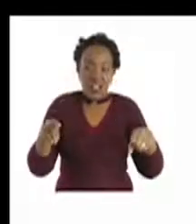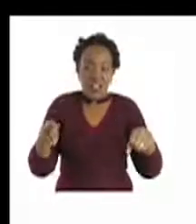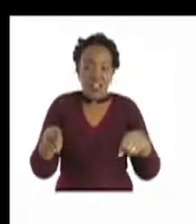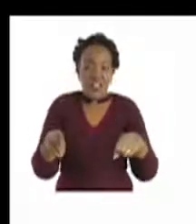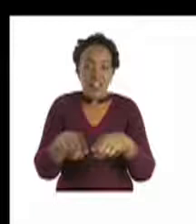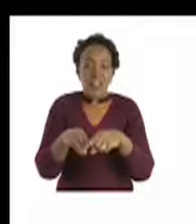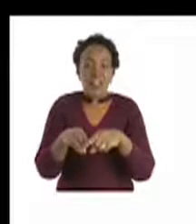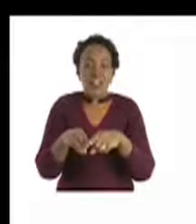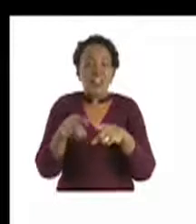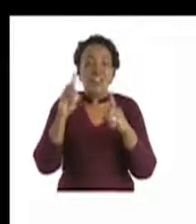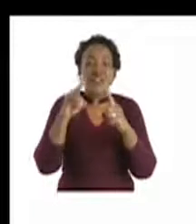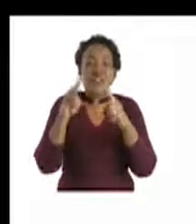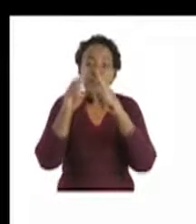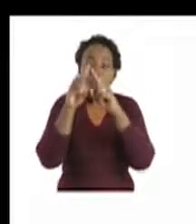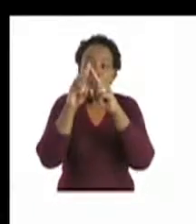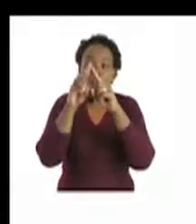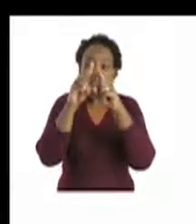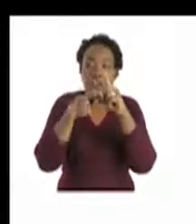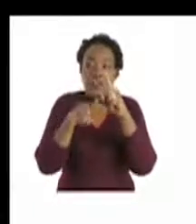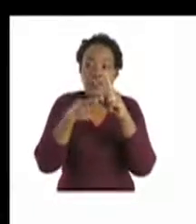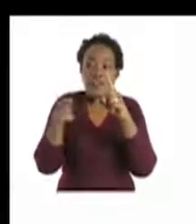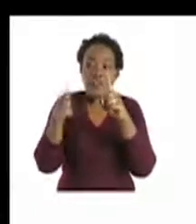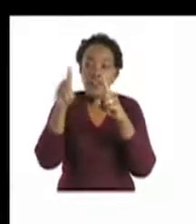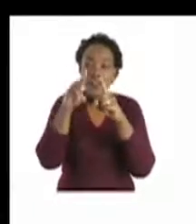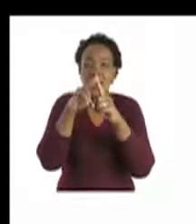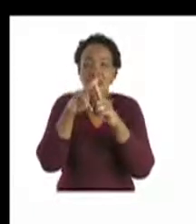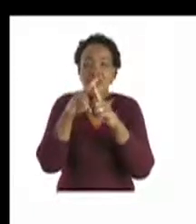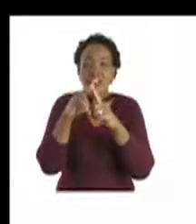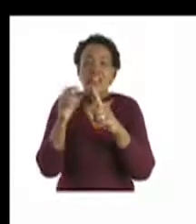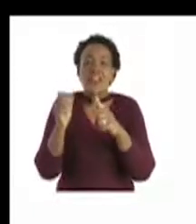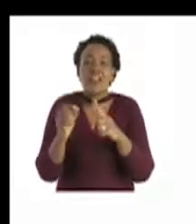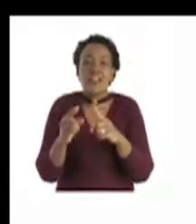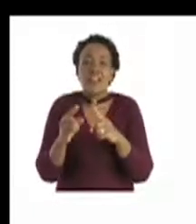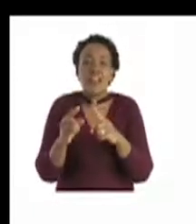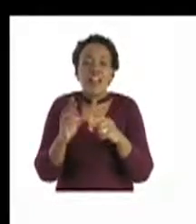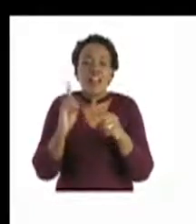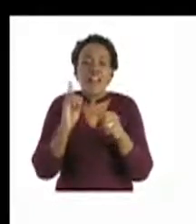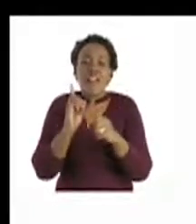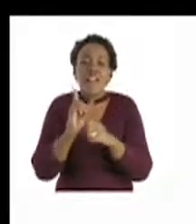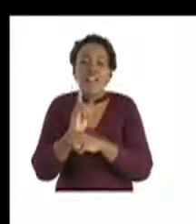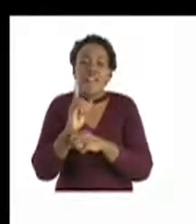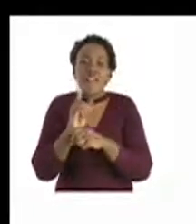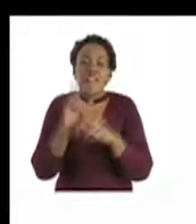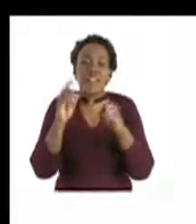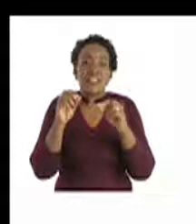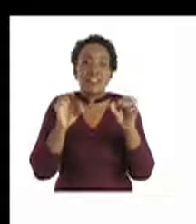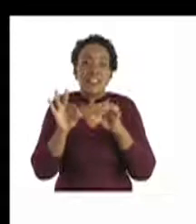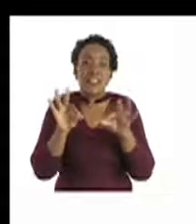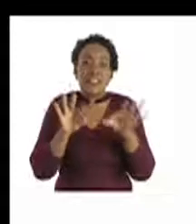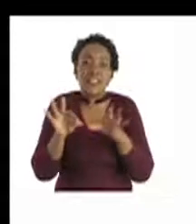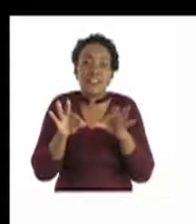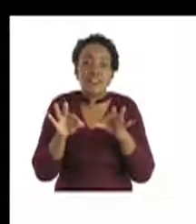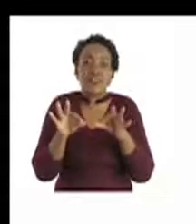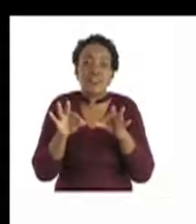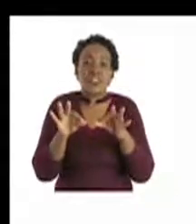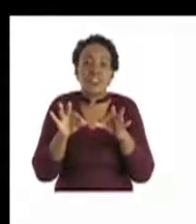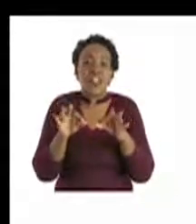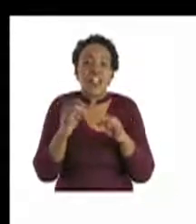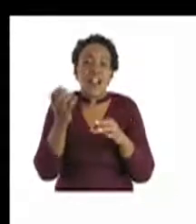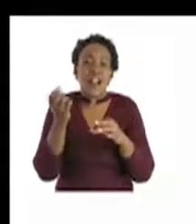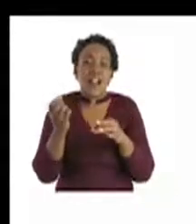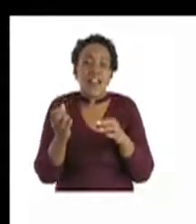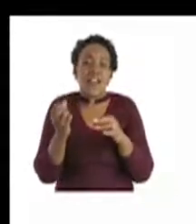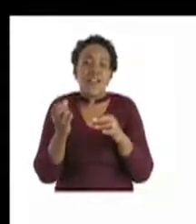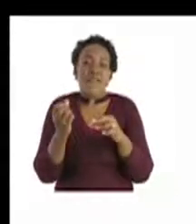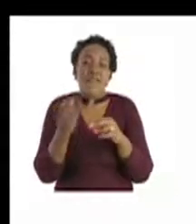the rectangle. Okay. Then the first description is, I